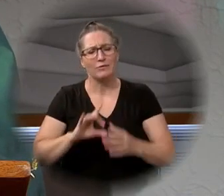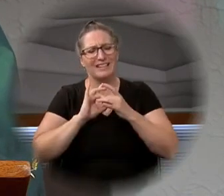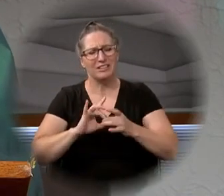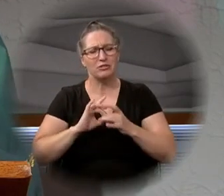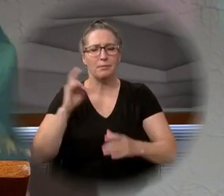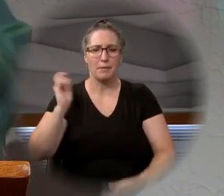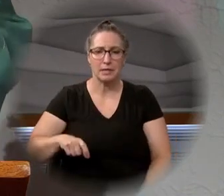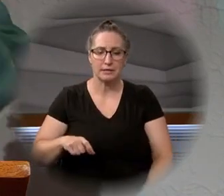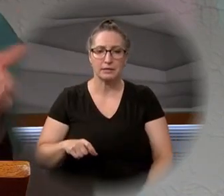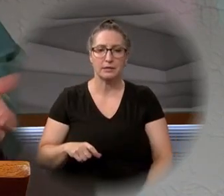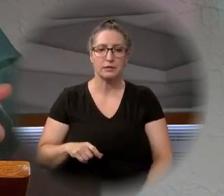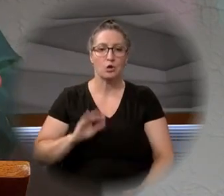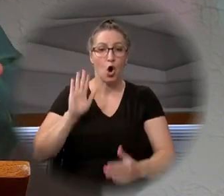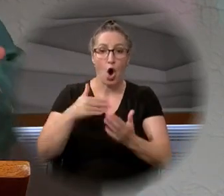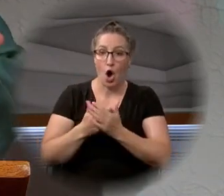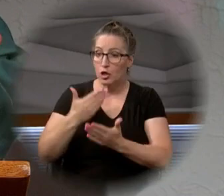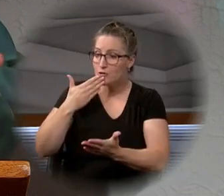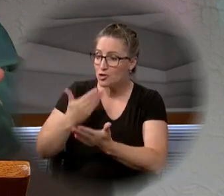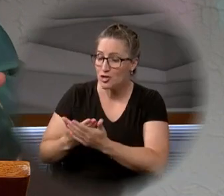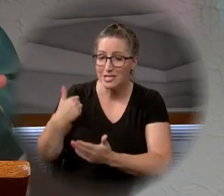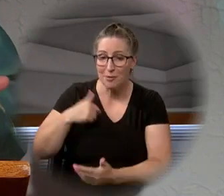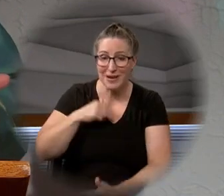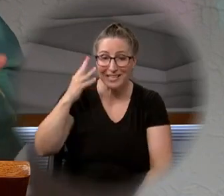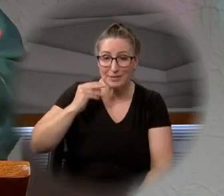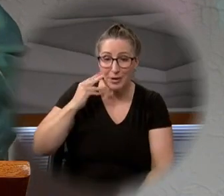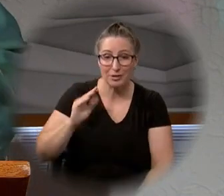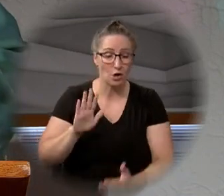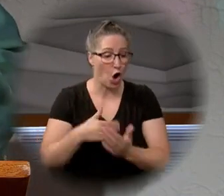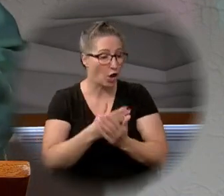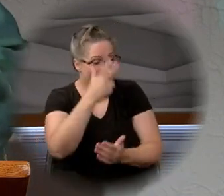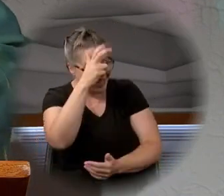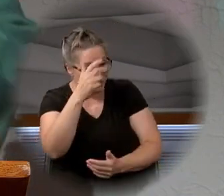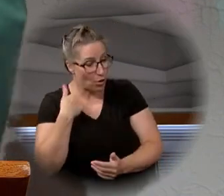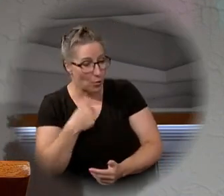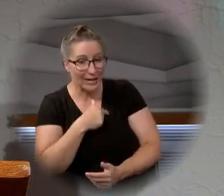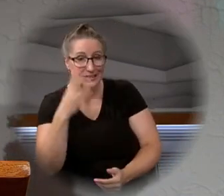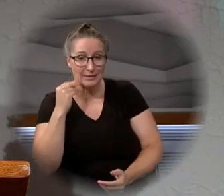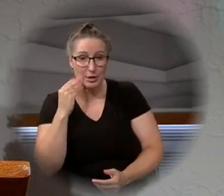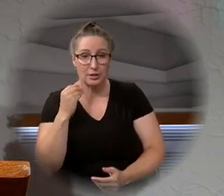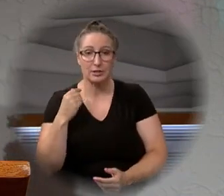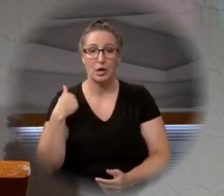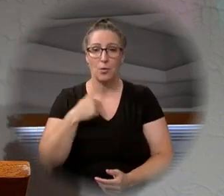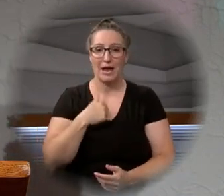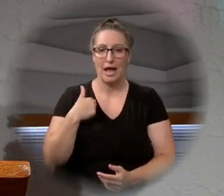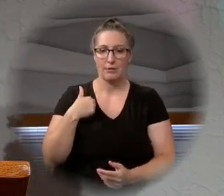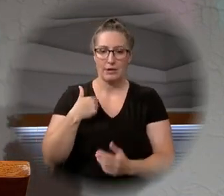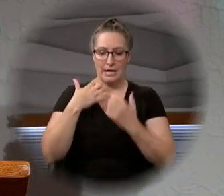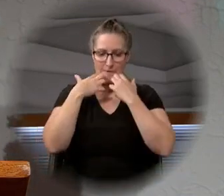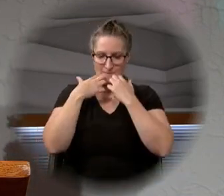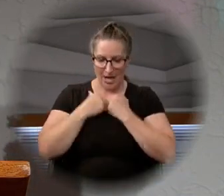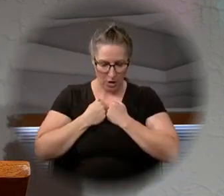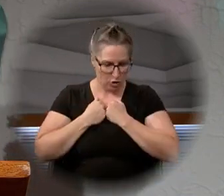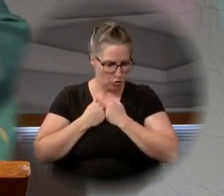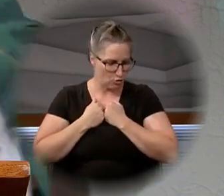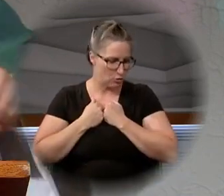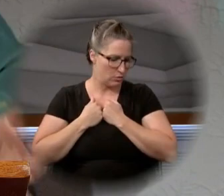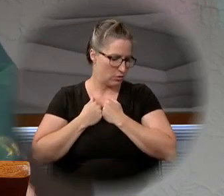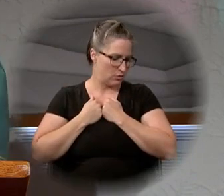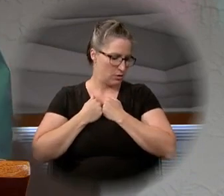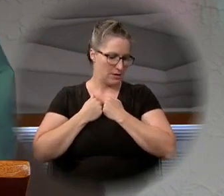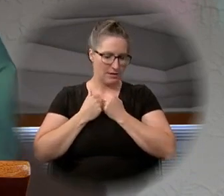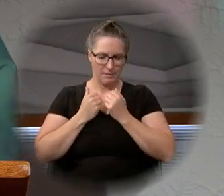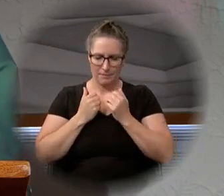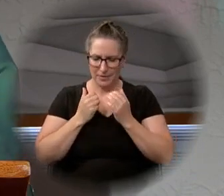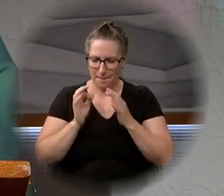And so in the midst of all the good that we experience, in the midst of the evil, we have this value and this treasure, this pearl of